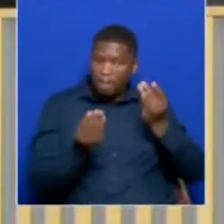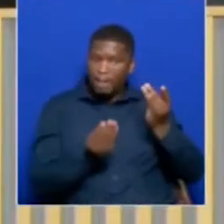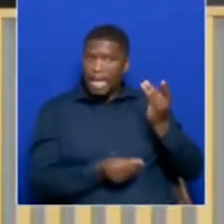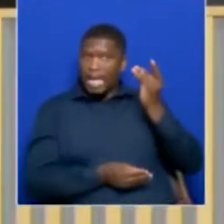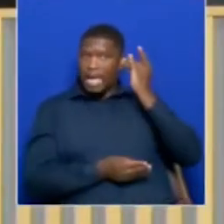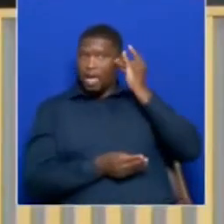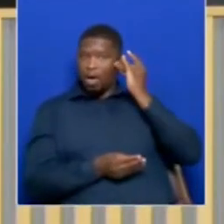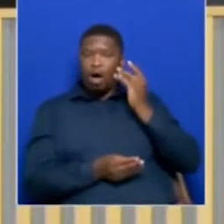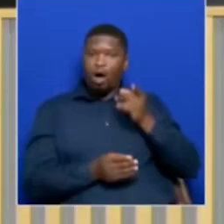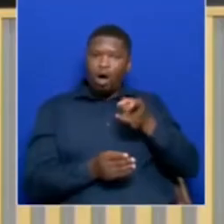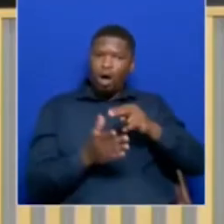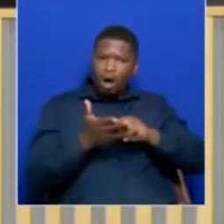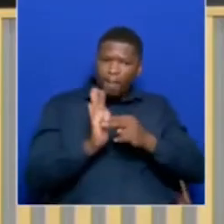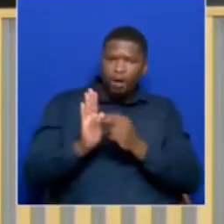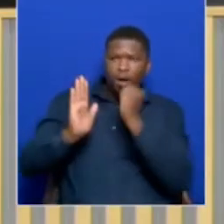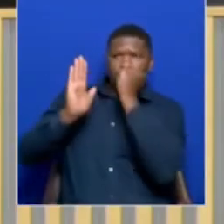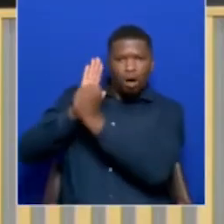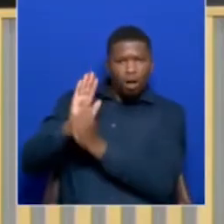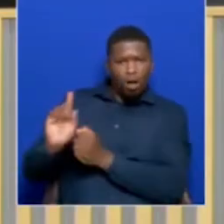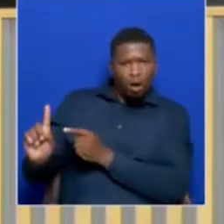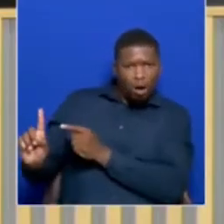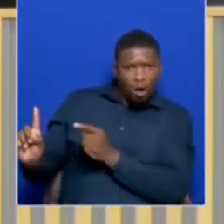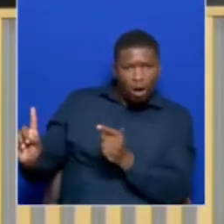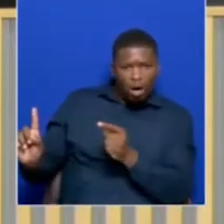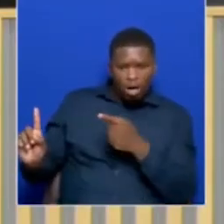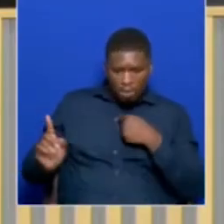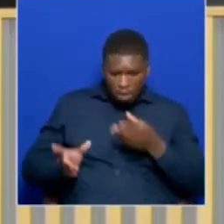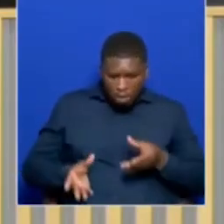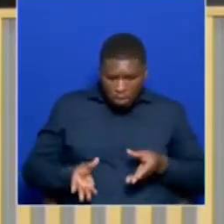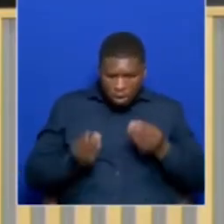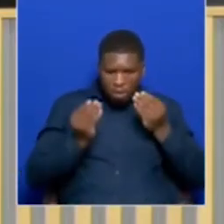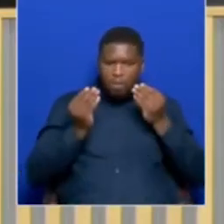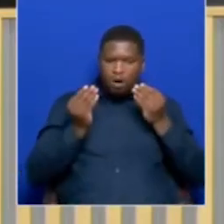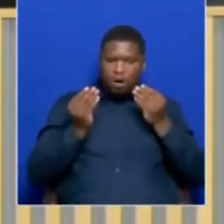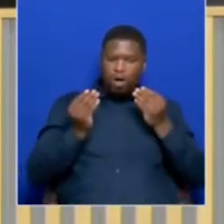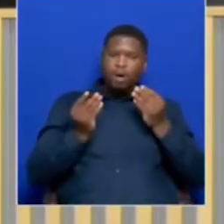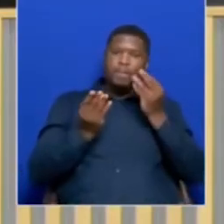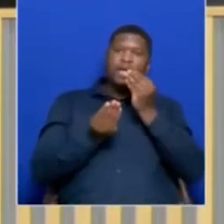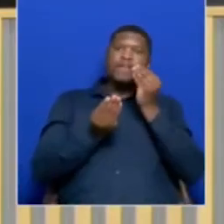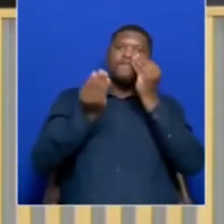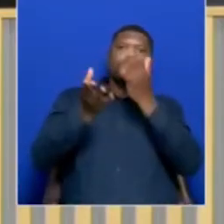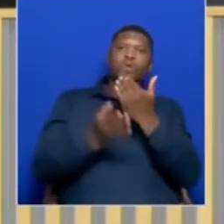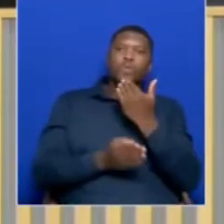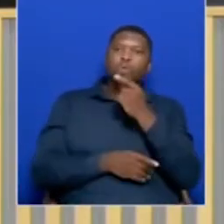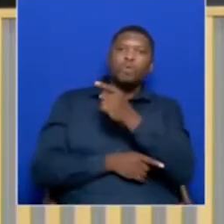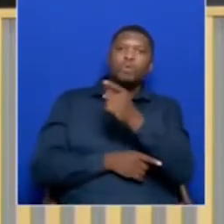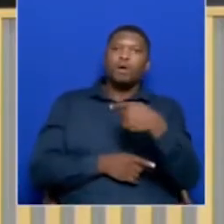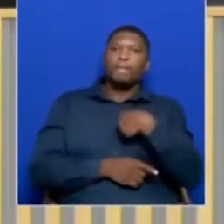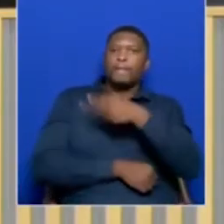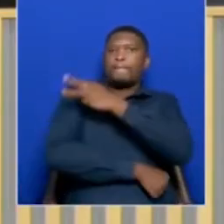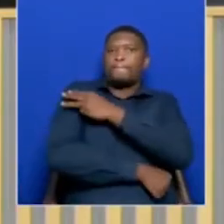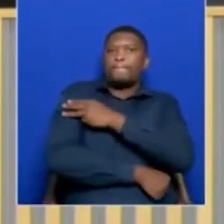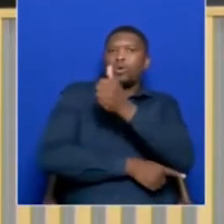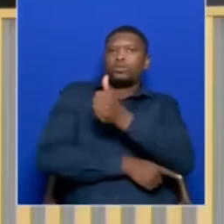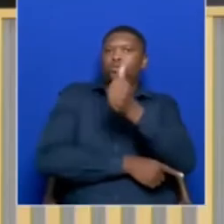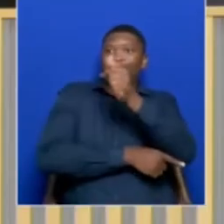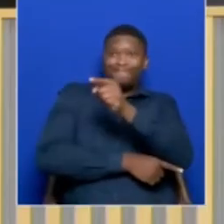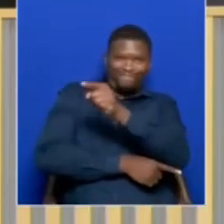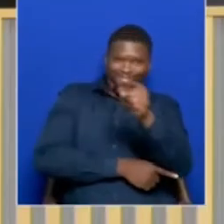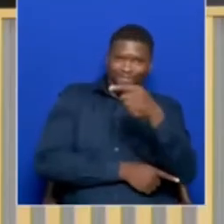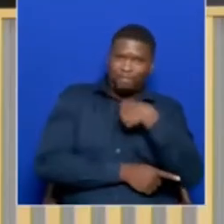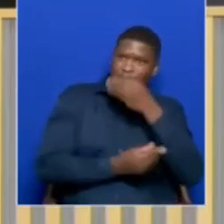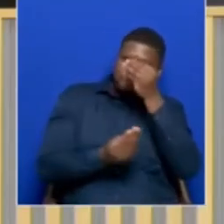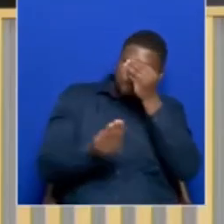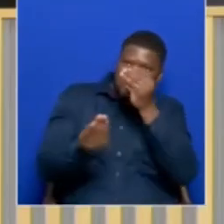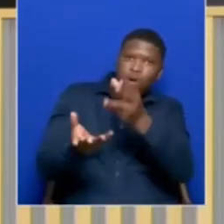superiors are the same officials that I've mentioned in the previous paragraphs. The same names